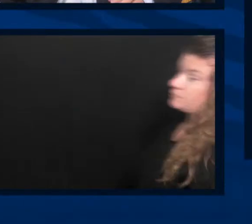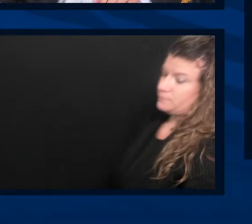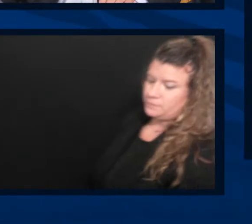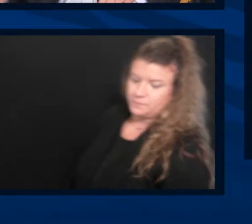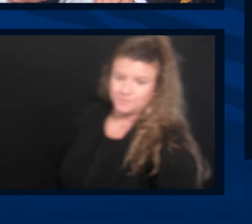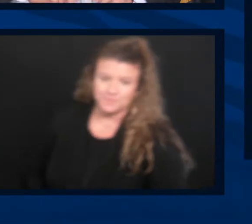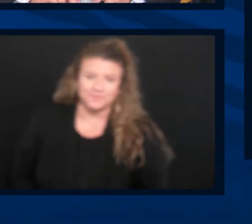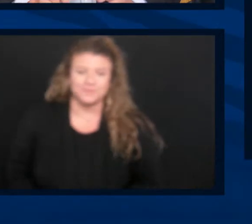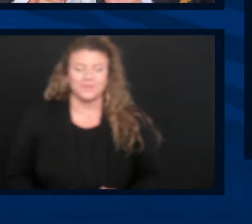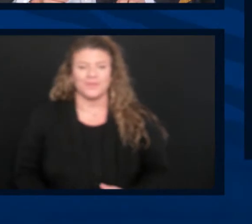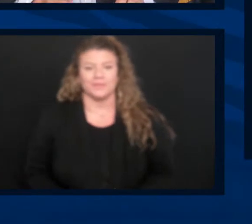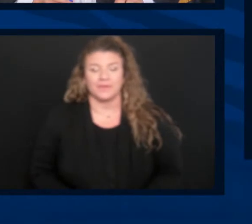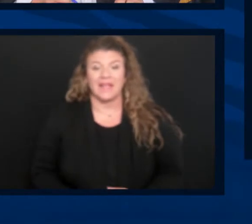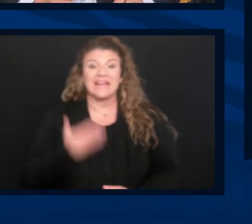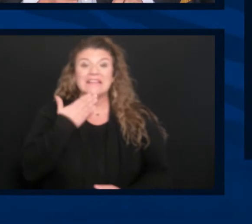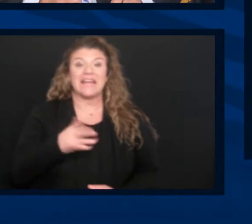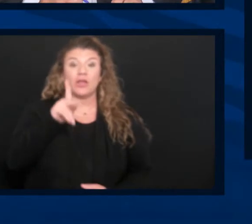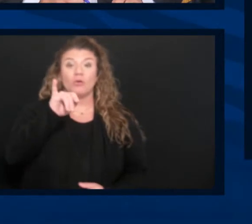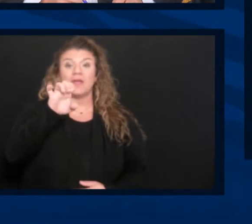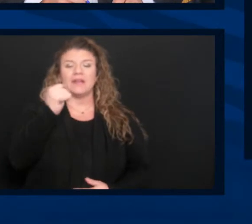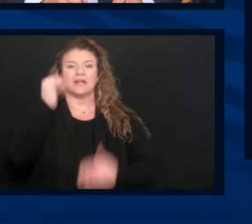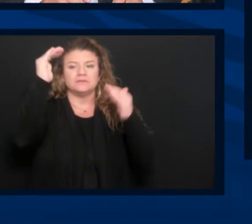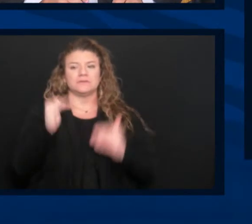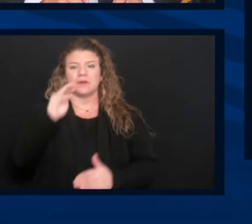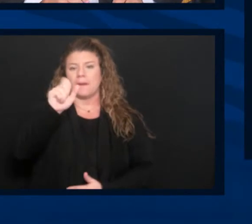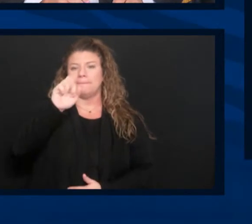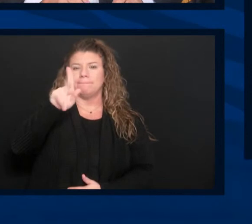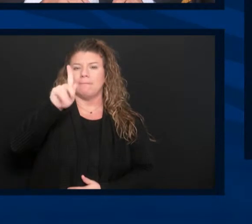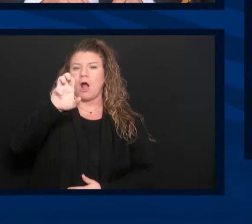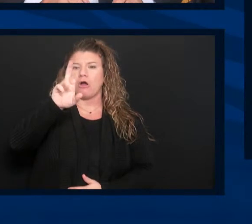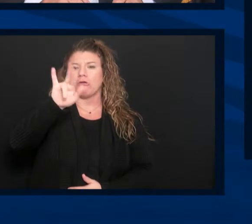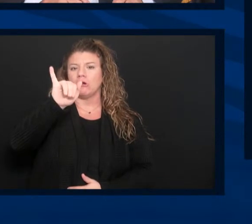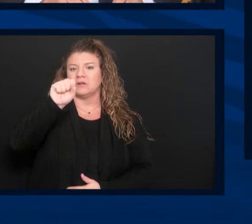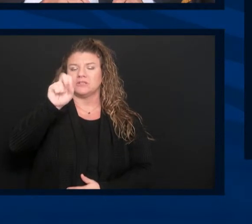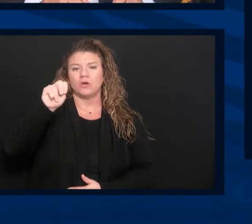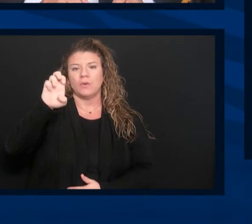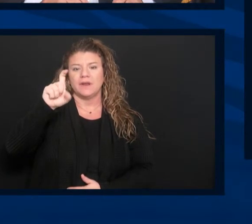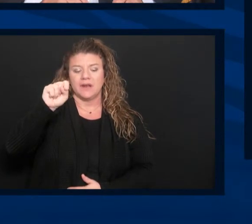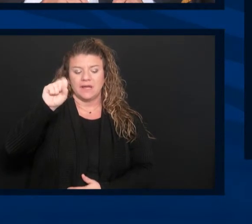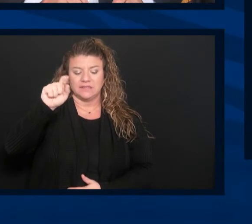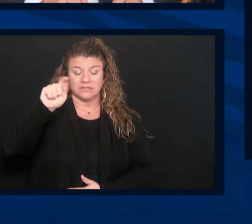All right, thank you, Mark. Or I'm sorry, thank you, Kenny. Next, we'll go to Mark Curtis with Nexstar Media.